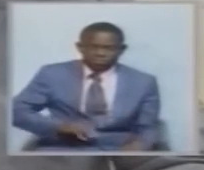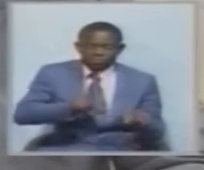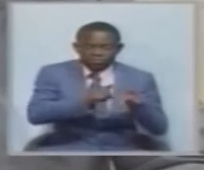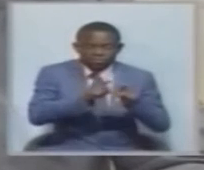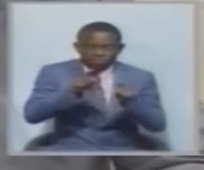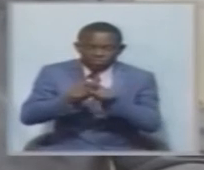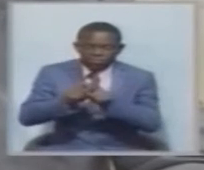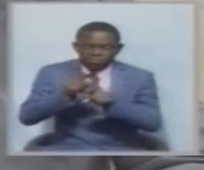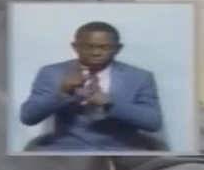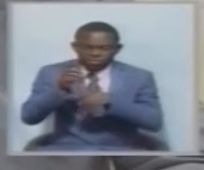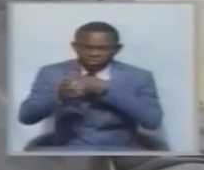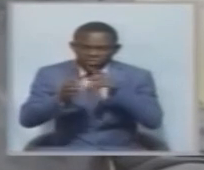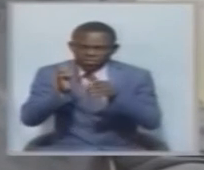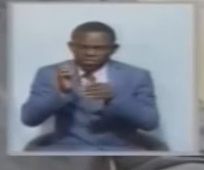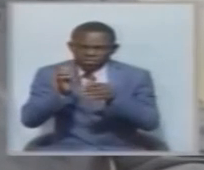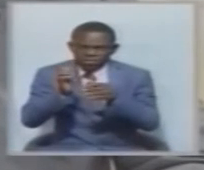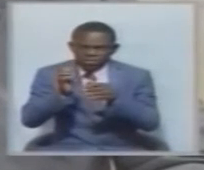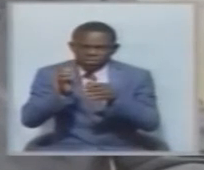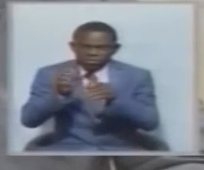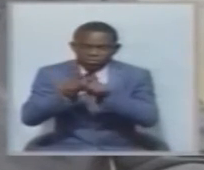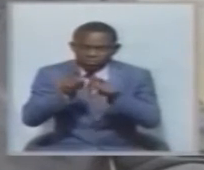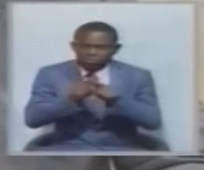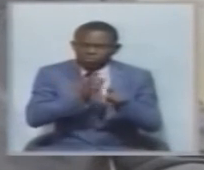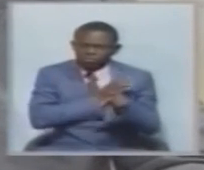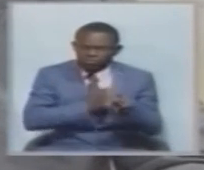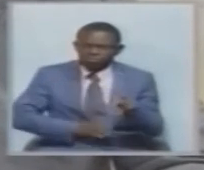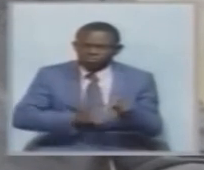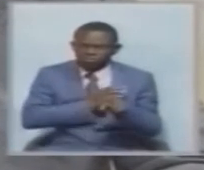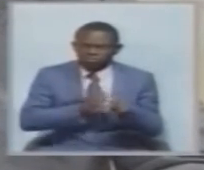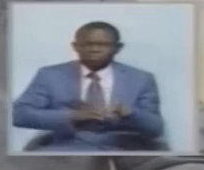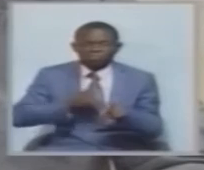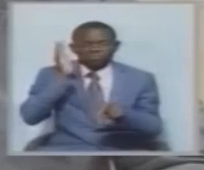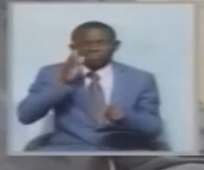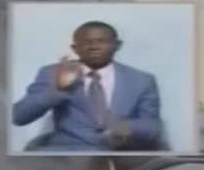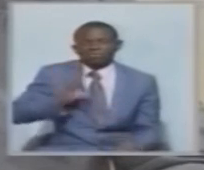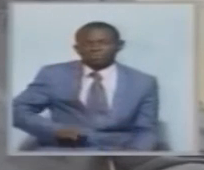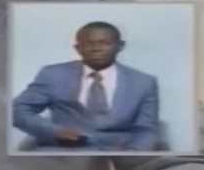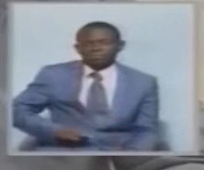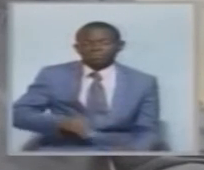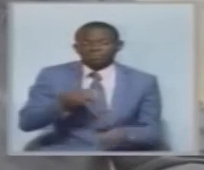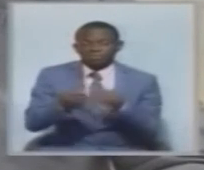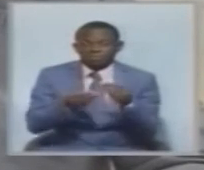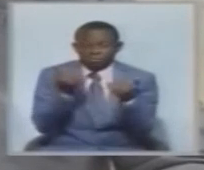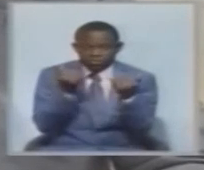will also benefit, in the sense that this is an opportunity for them to engage